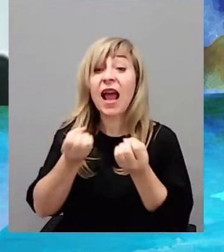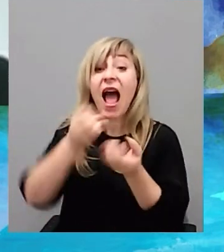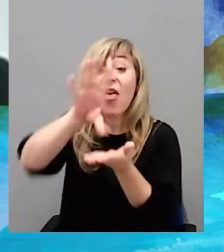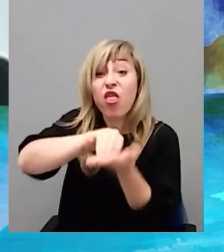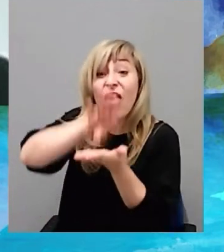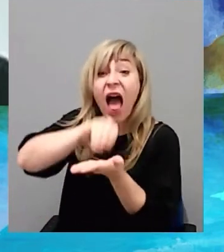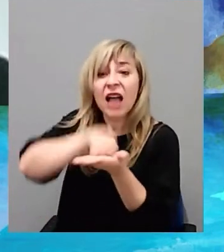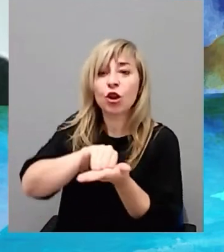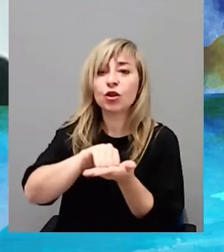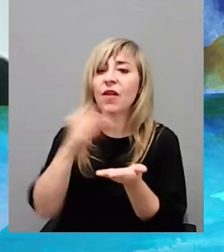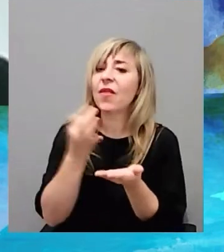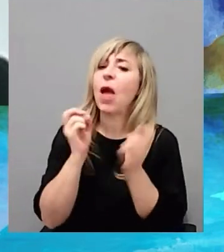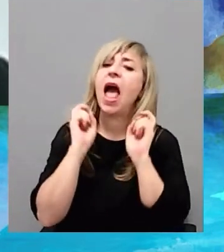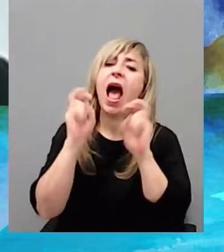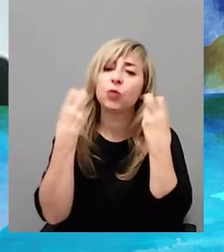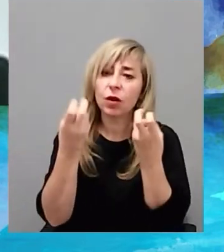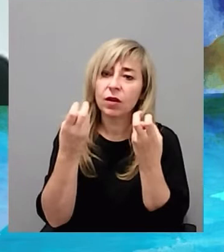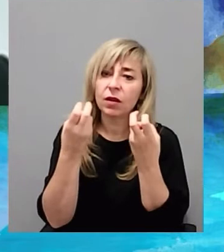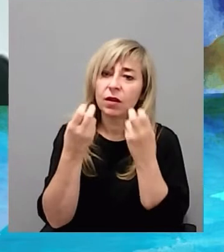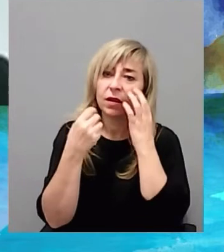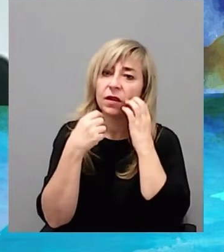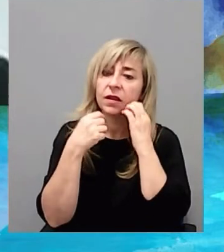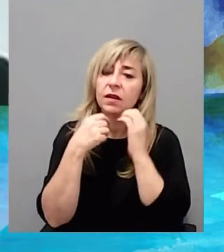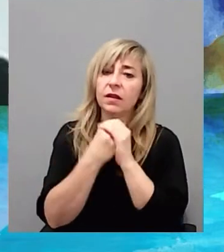that data has to be maintained, updated.